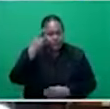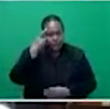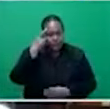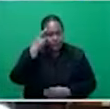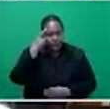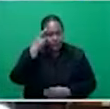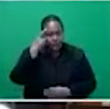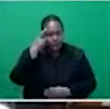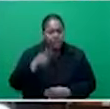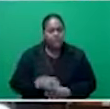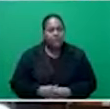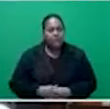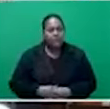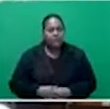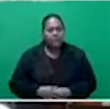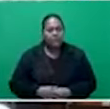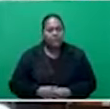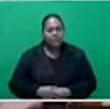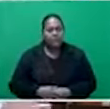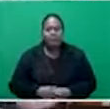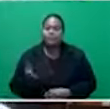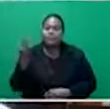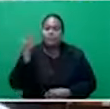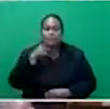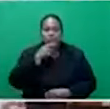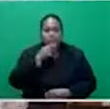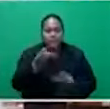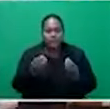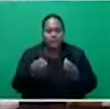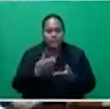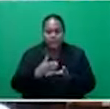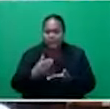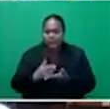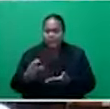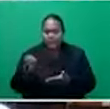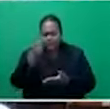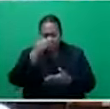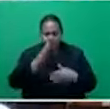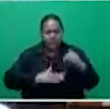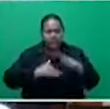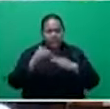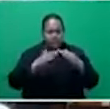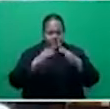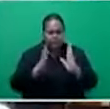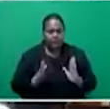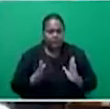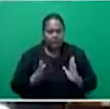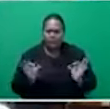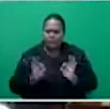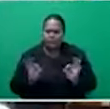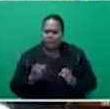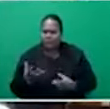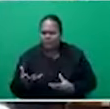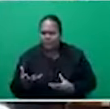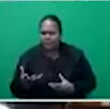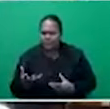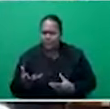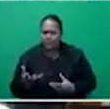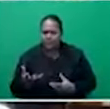Private businesses, sir, who used to come and borrow money from FNPF to put up their buildings. No due diligence. It's who you knew, who was on the